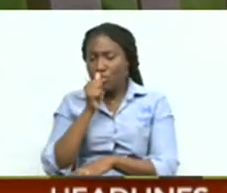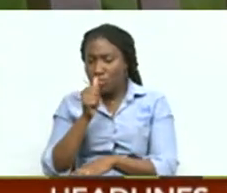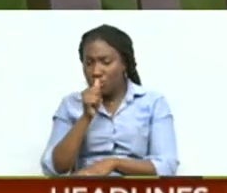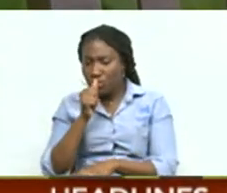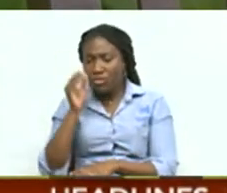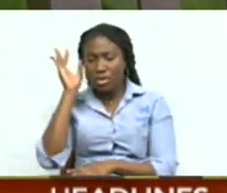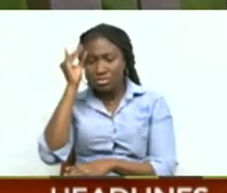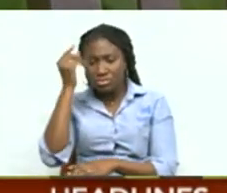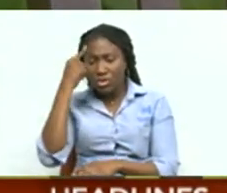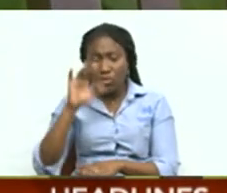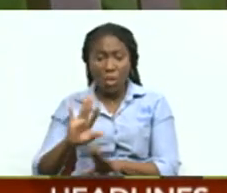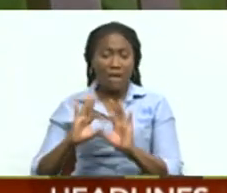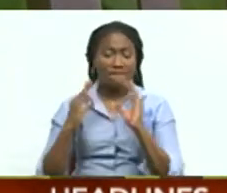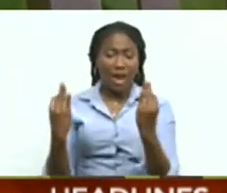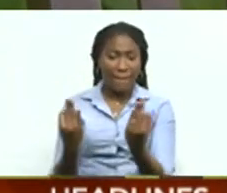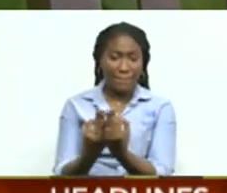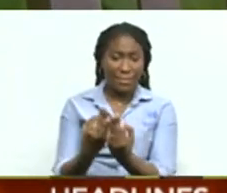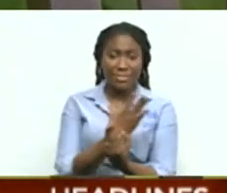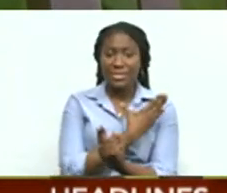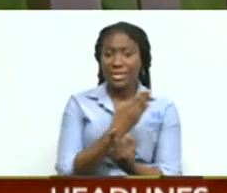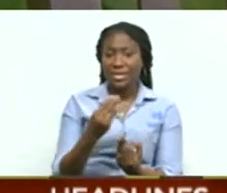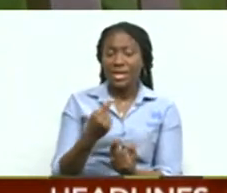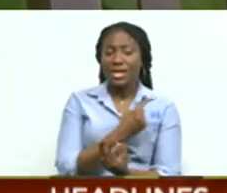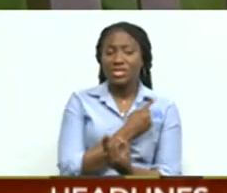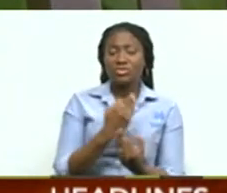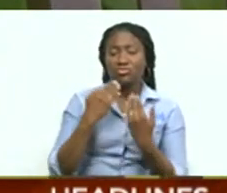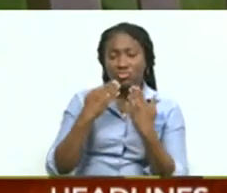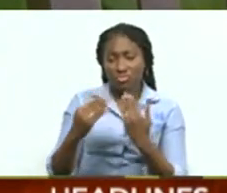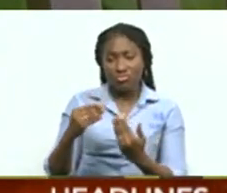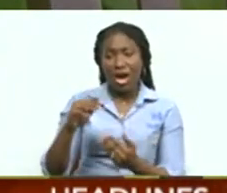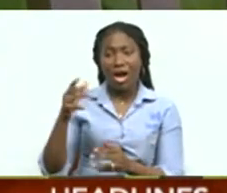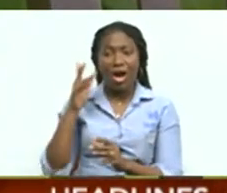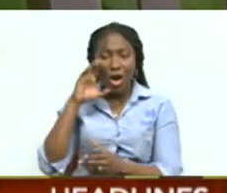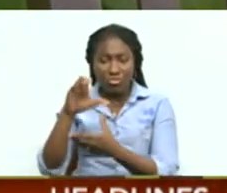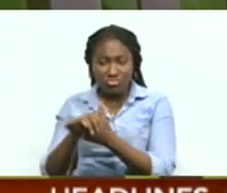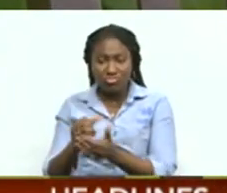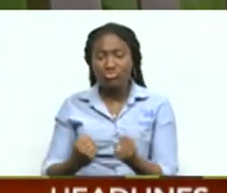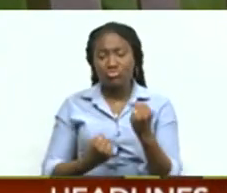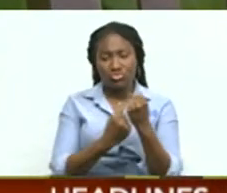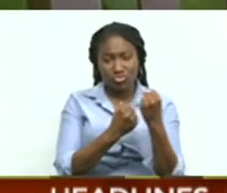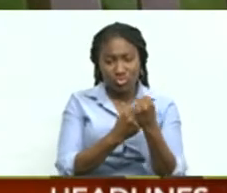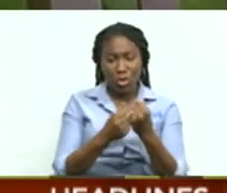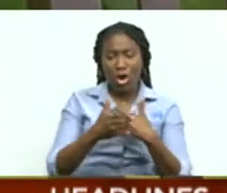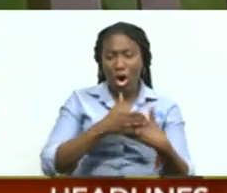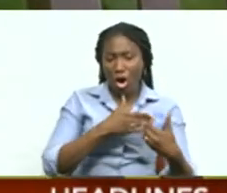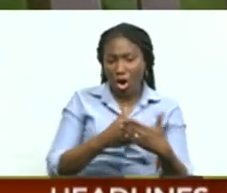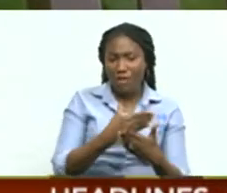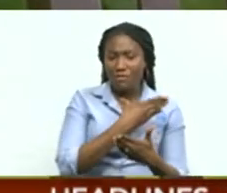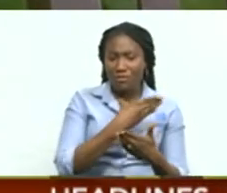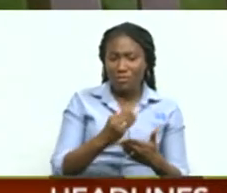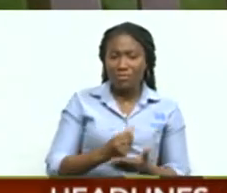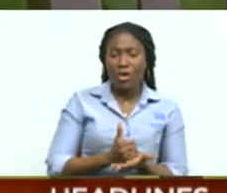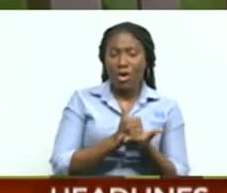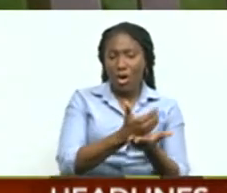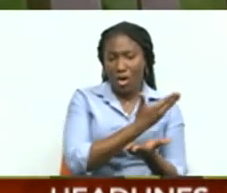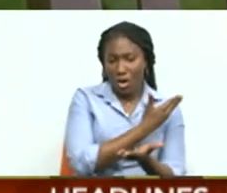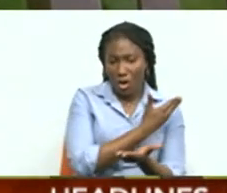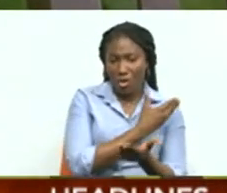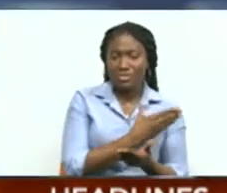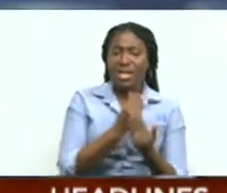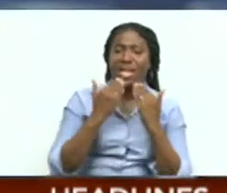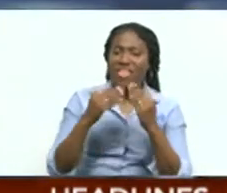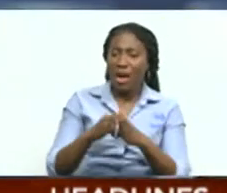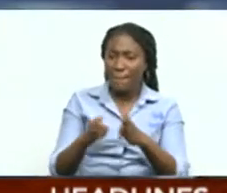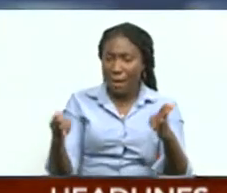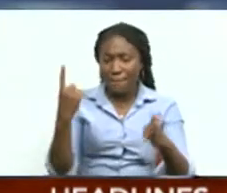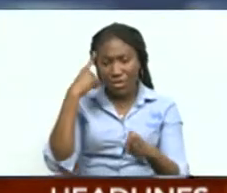of their young family. She praised Prince William for being by her side as a great source of comfort and reassurance and thanked the public